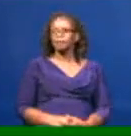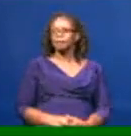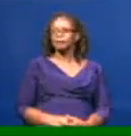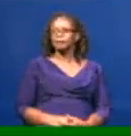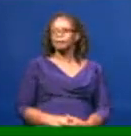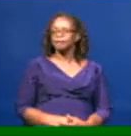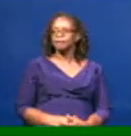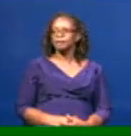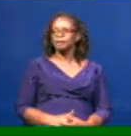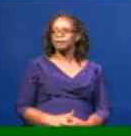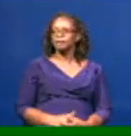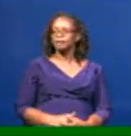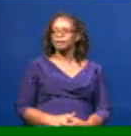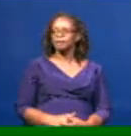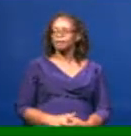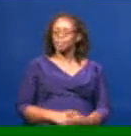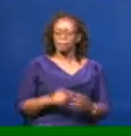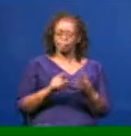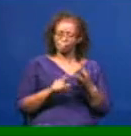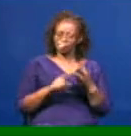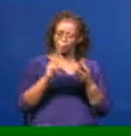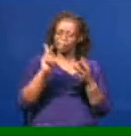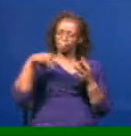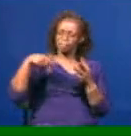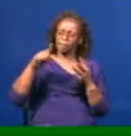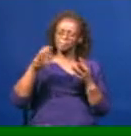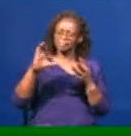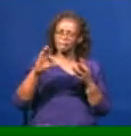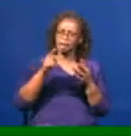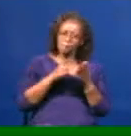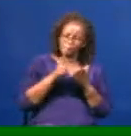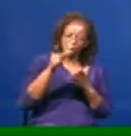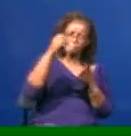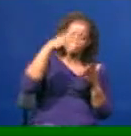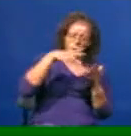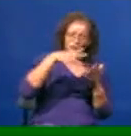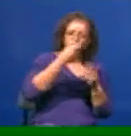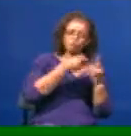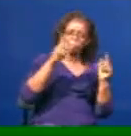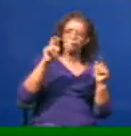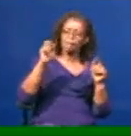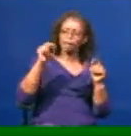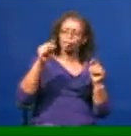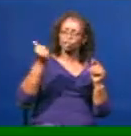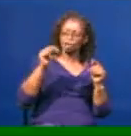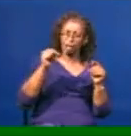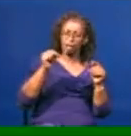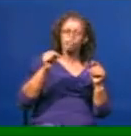KPLC buy power from KenGen at 5 shillings and sell